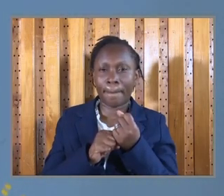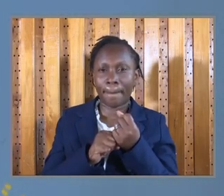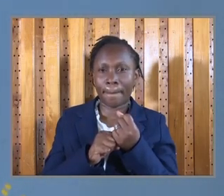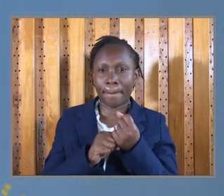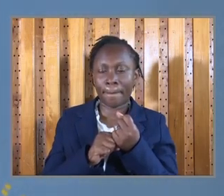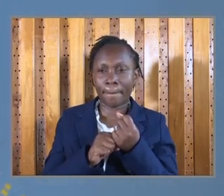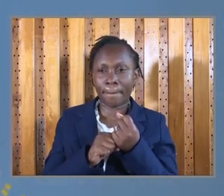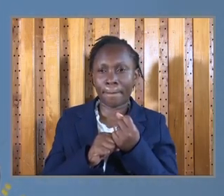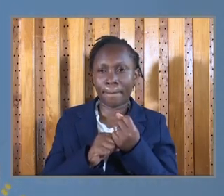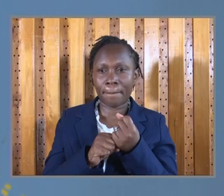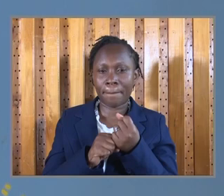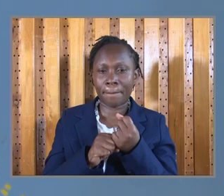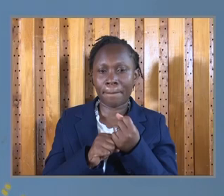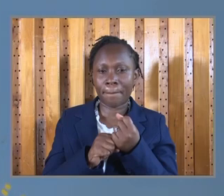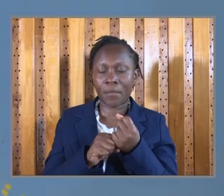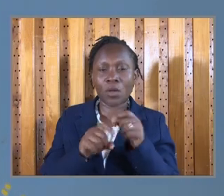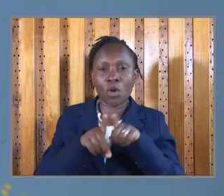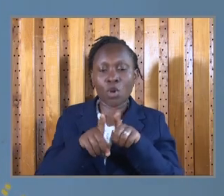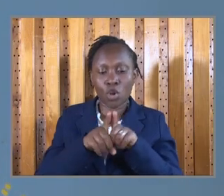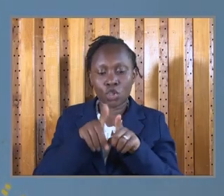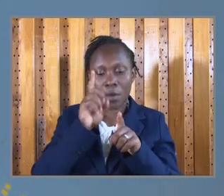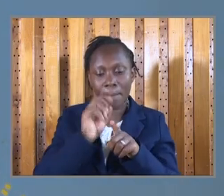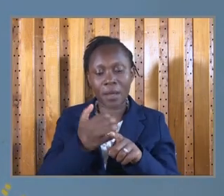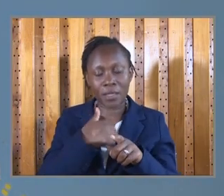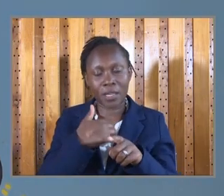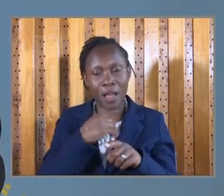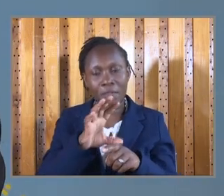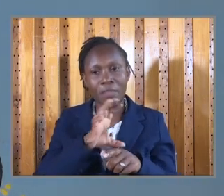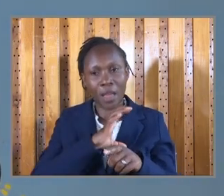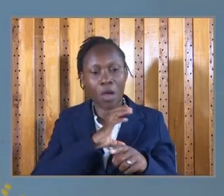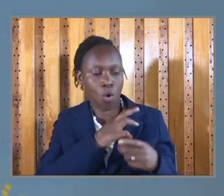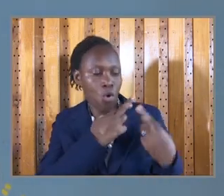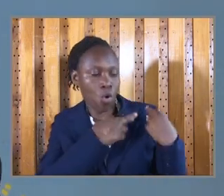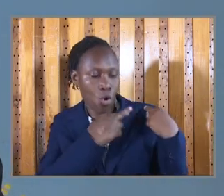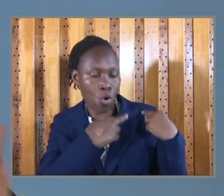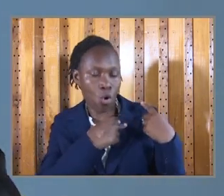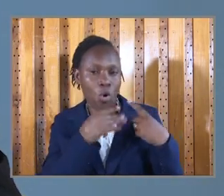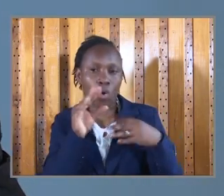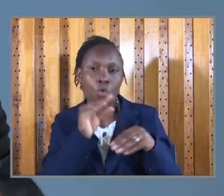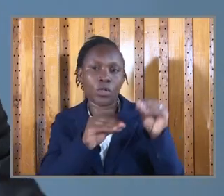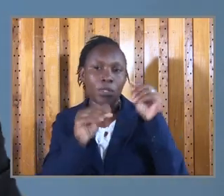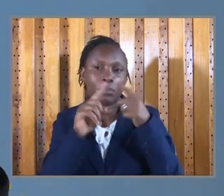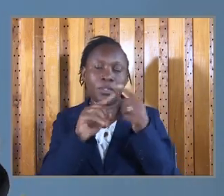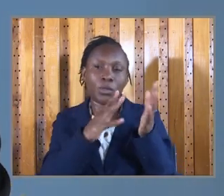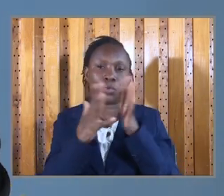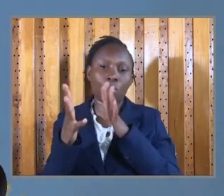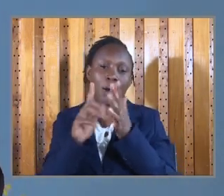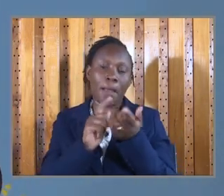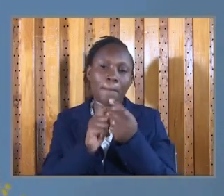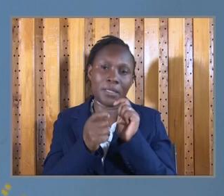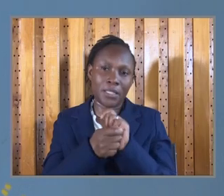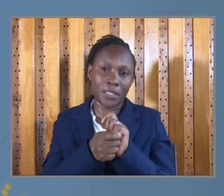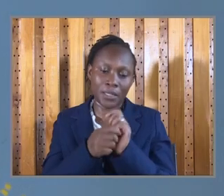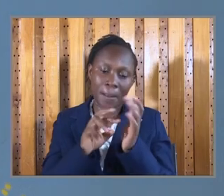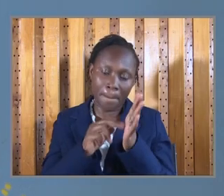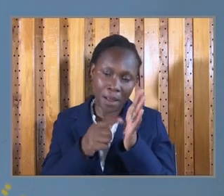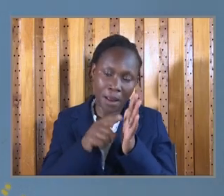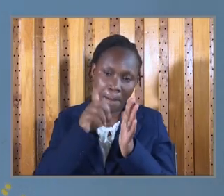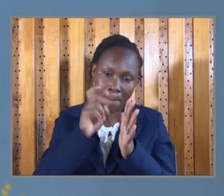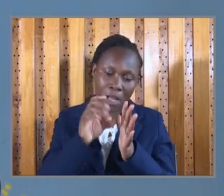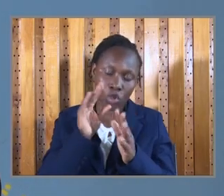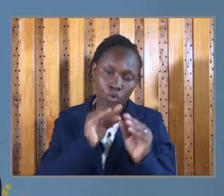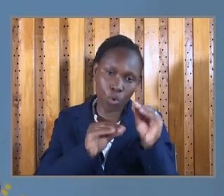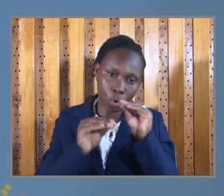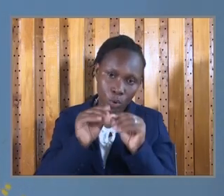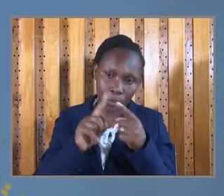After all, haven't they also played a role in contributing to climate change? And would it therefore not be fair that they also contribute to the